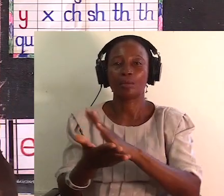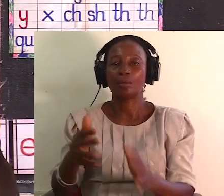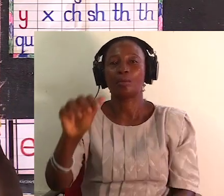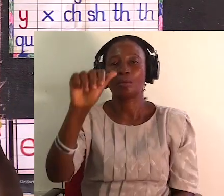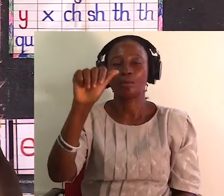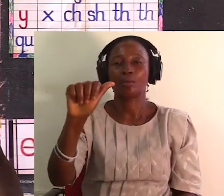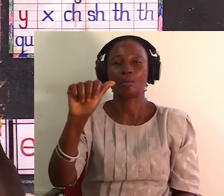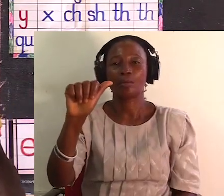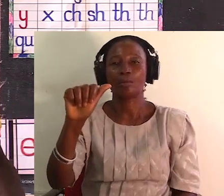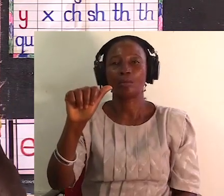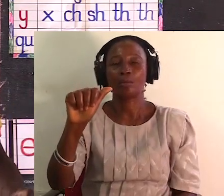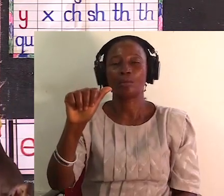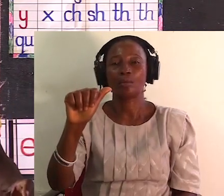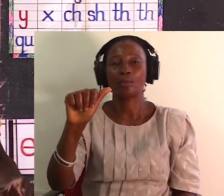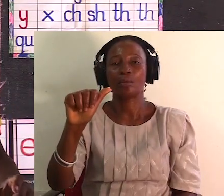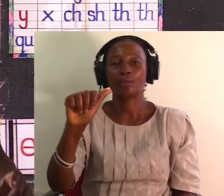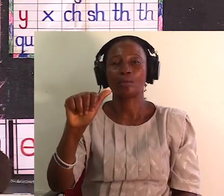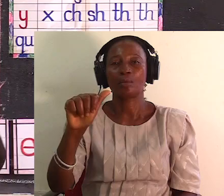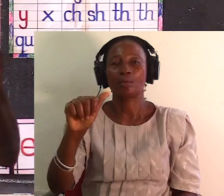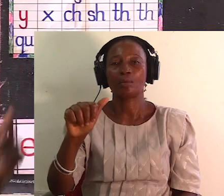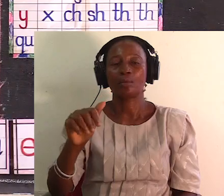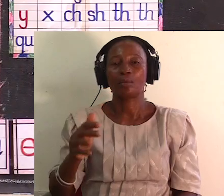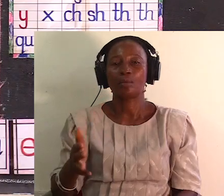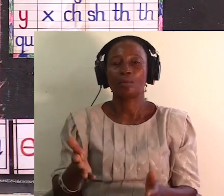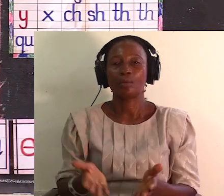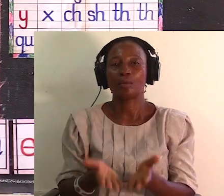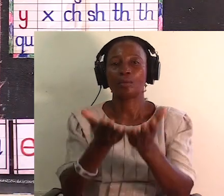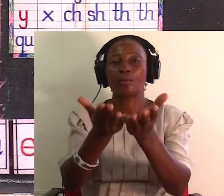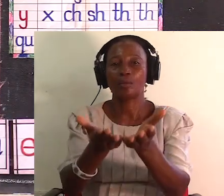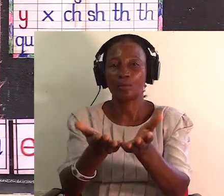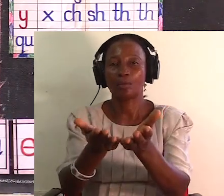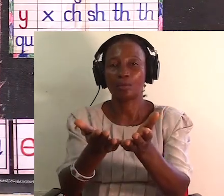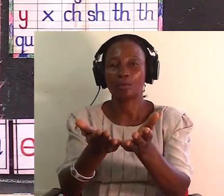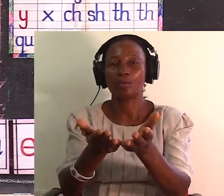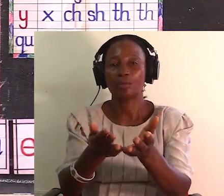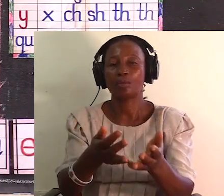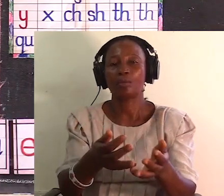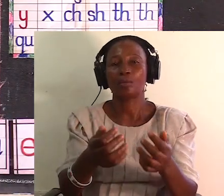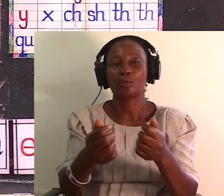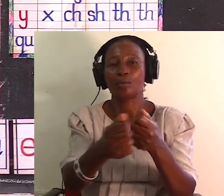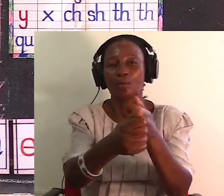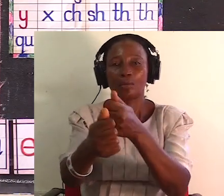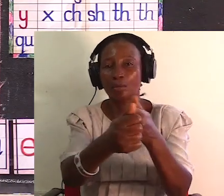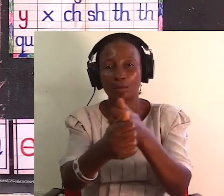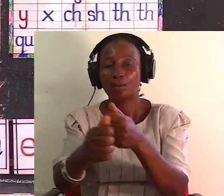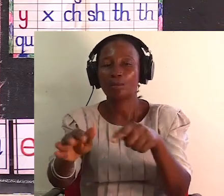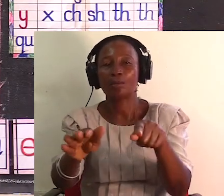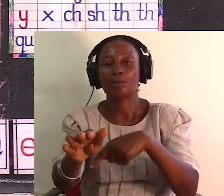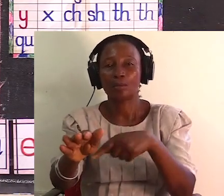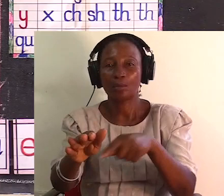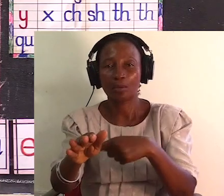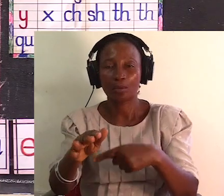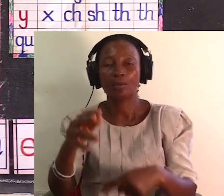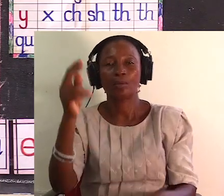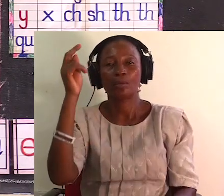I'm going to give you a guideline so that you have the sounds you need in card